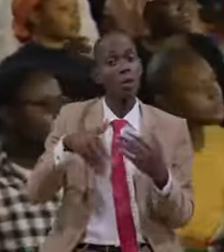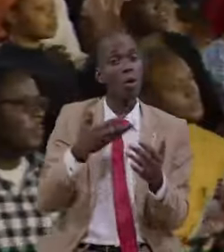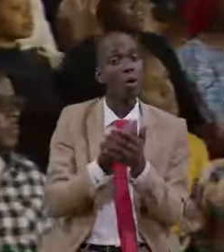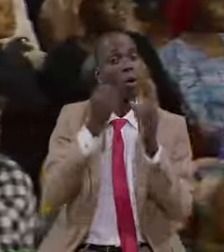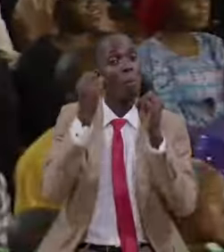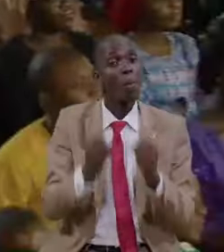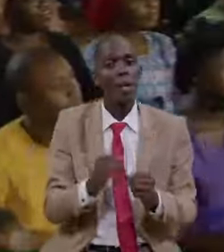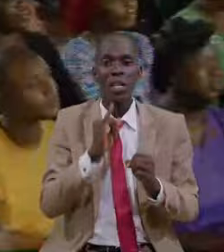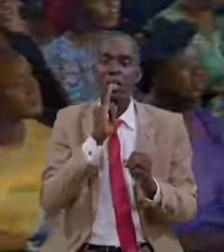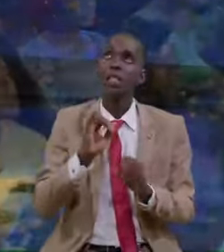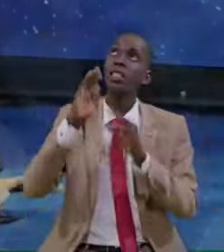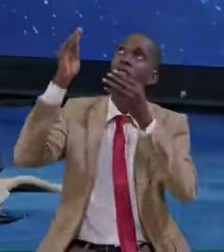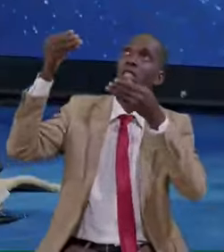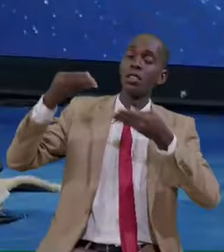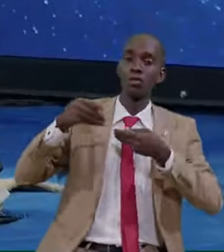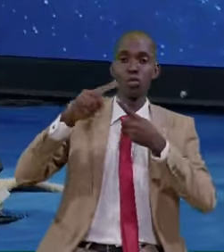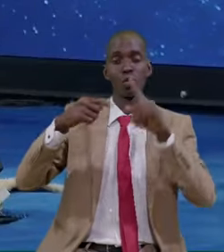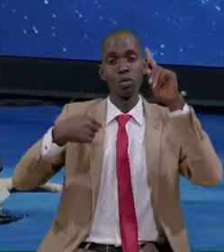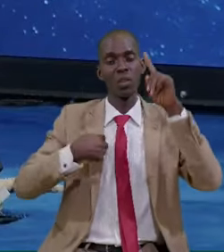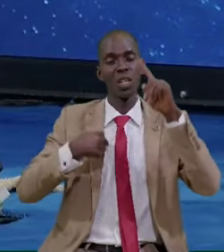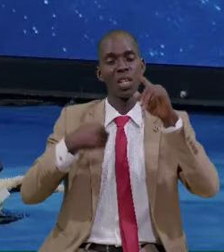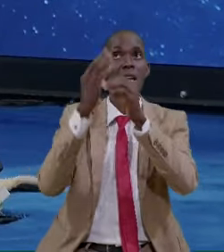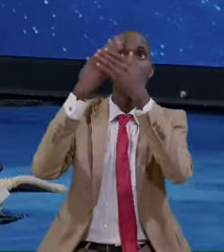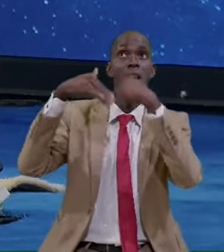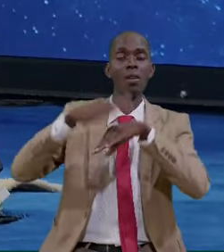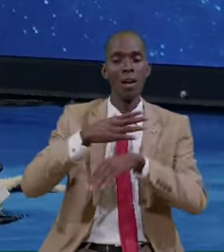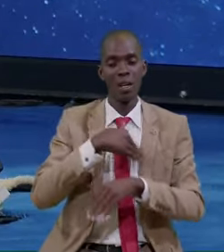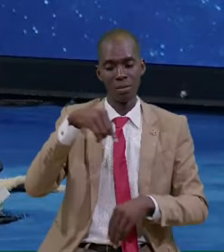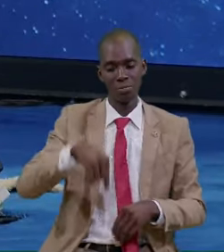given unto me in heaven and in earth. Look at